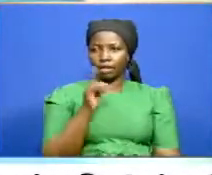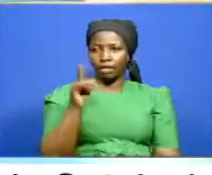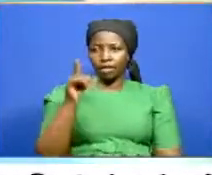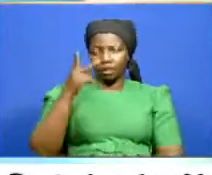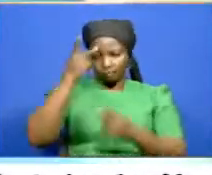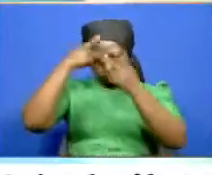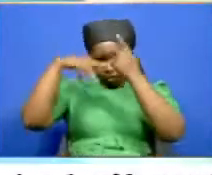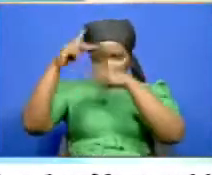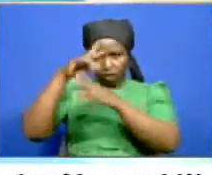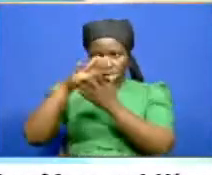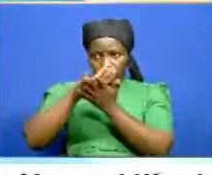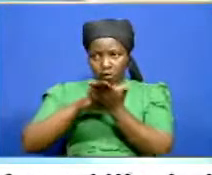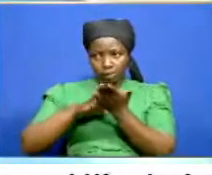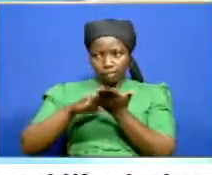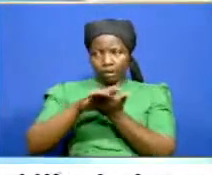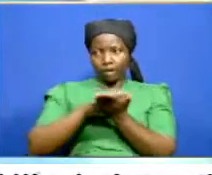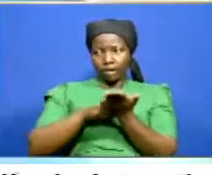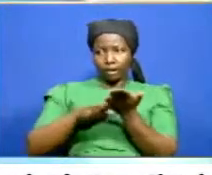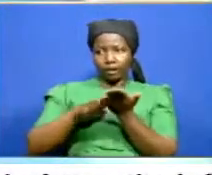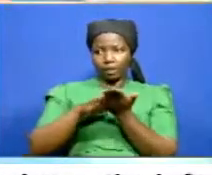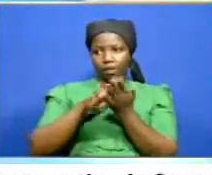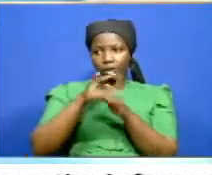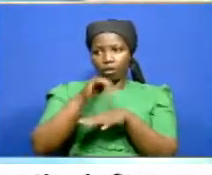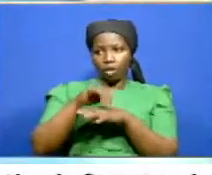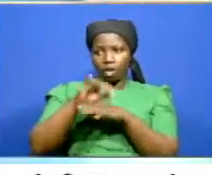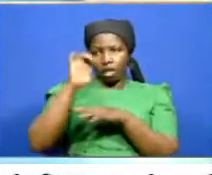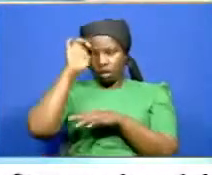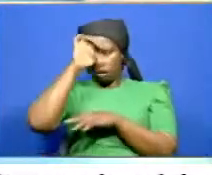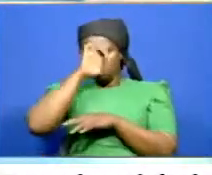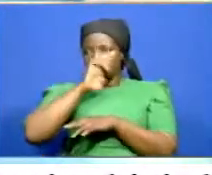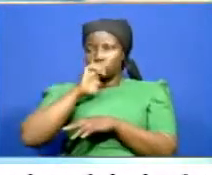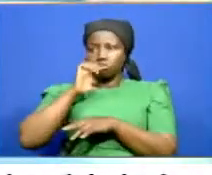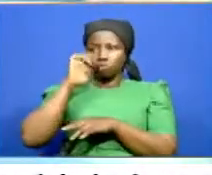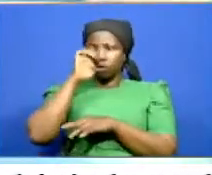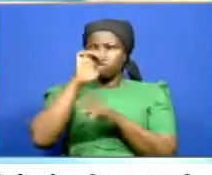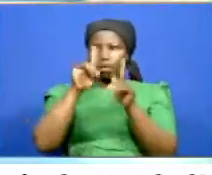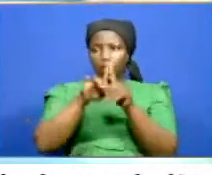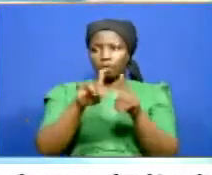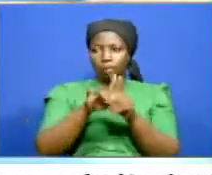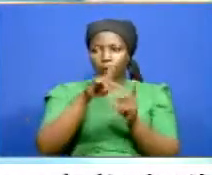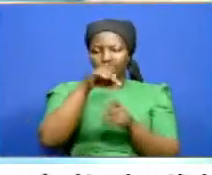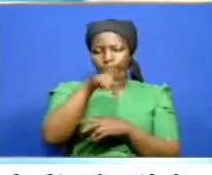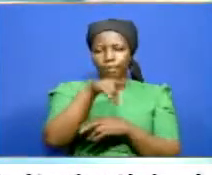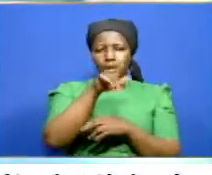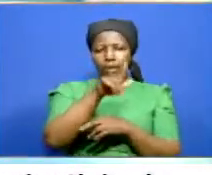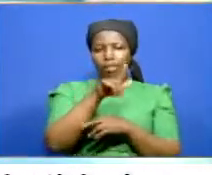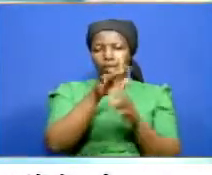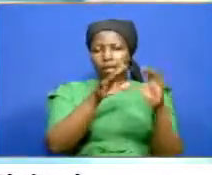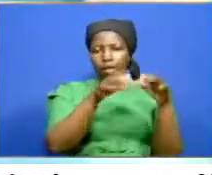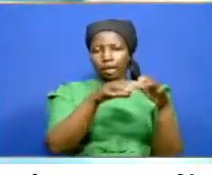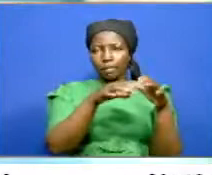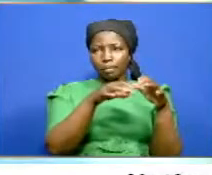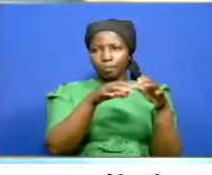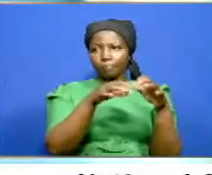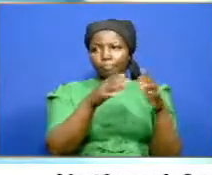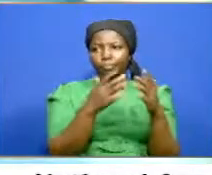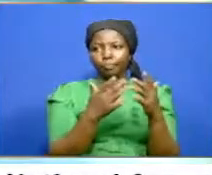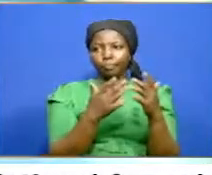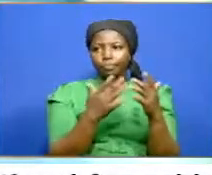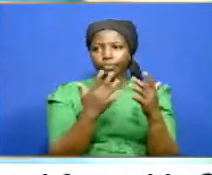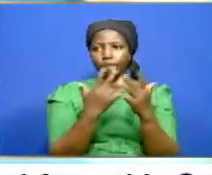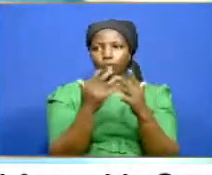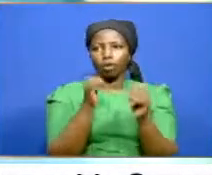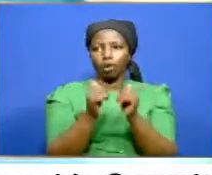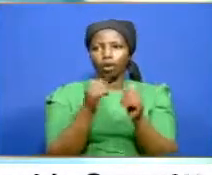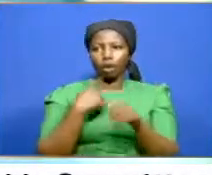best on probably a European, even a Premier League club, mm-hmm. and it's something that we're trying to approach